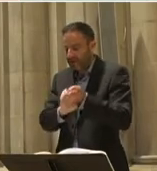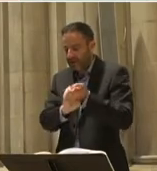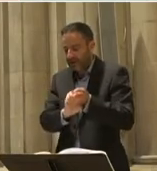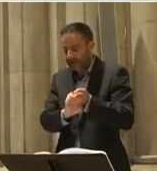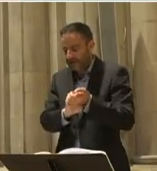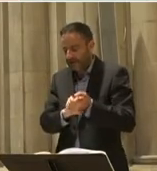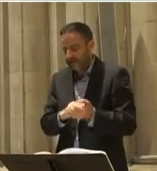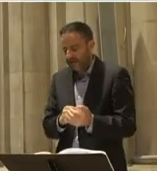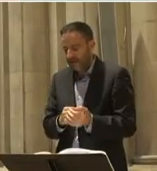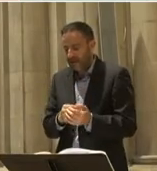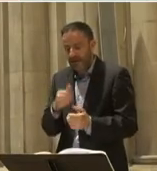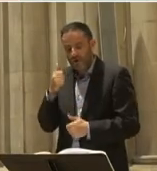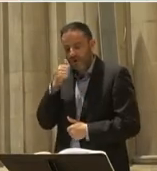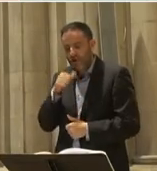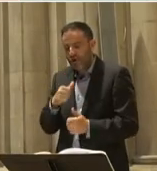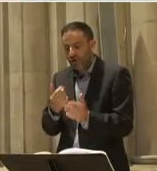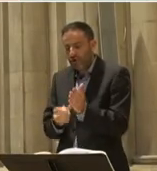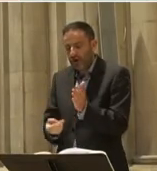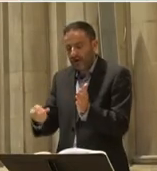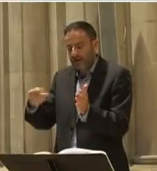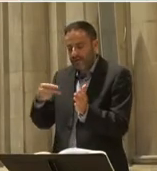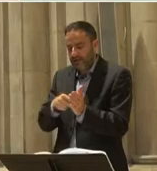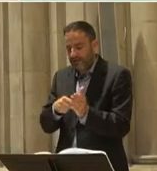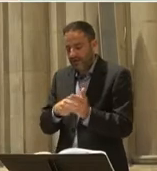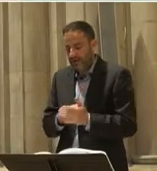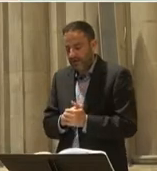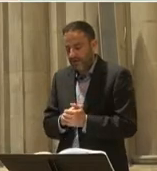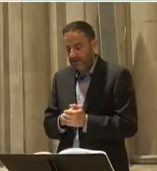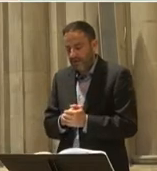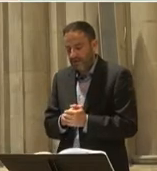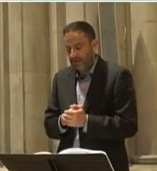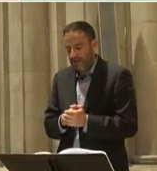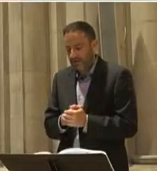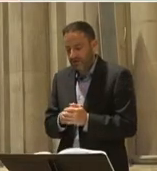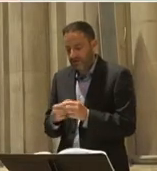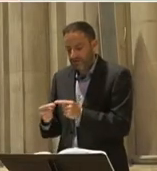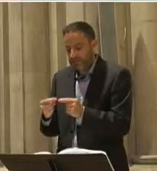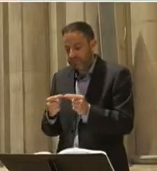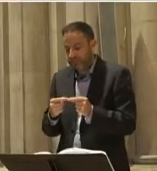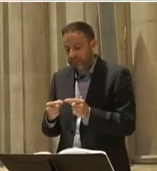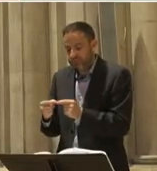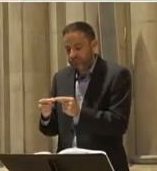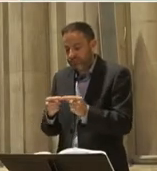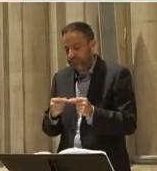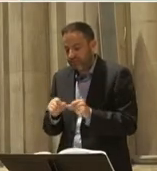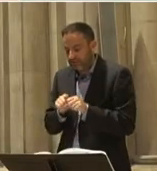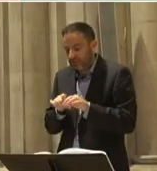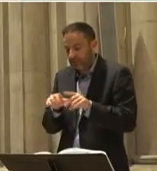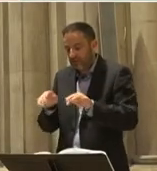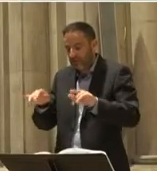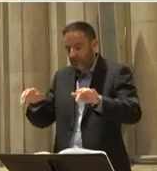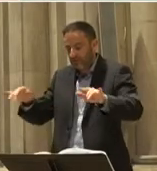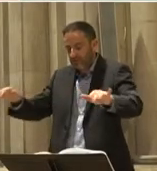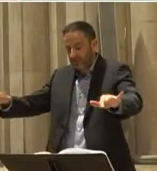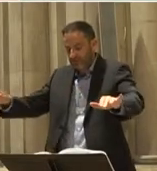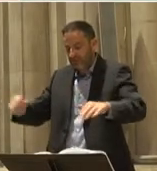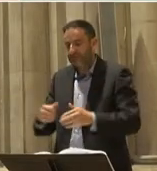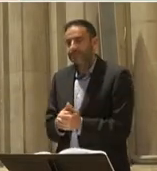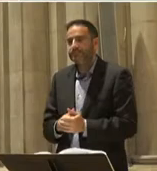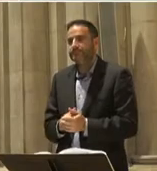her by the hand, and the girl got up. And the report of this spread throughout the district.